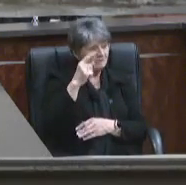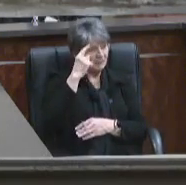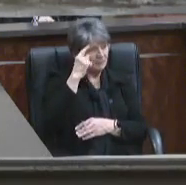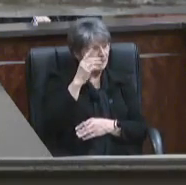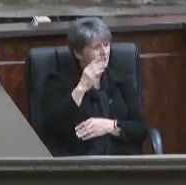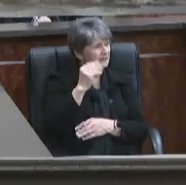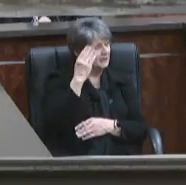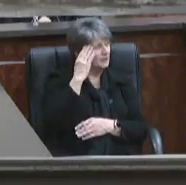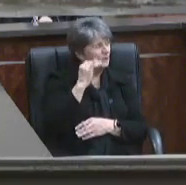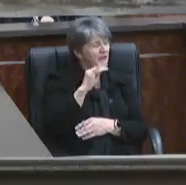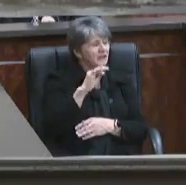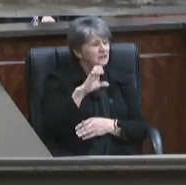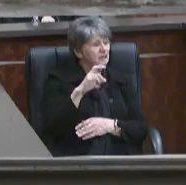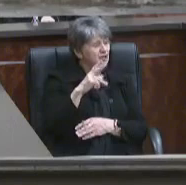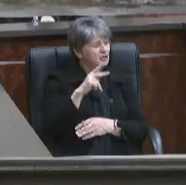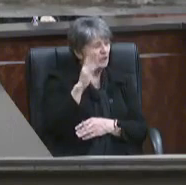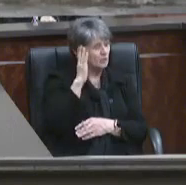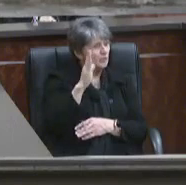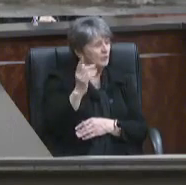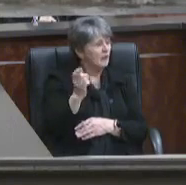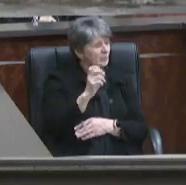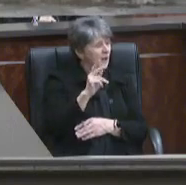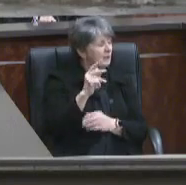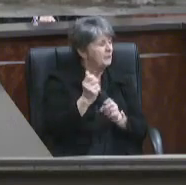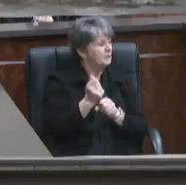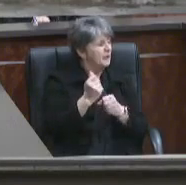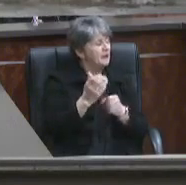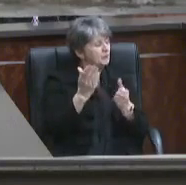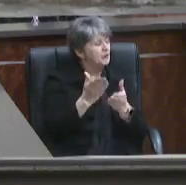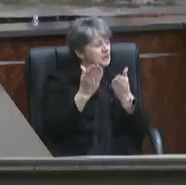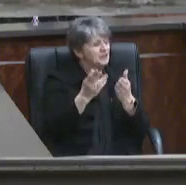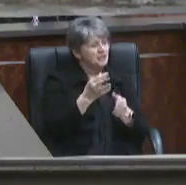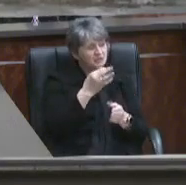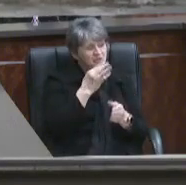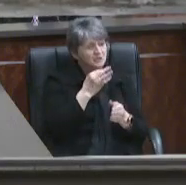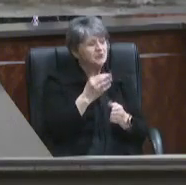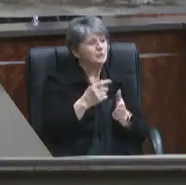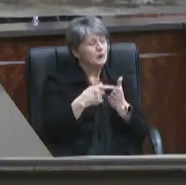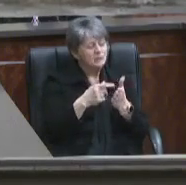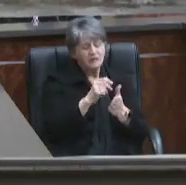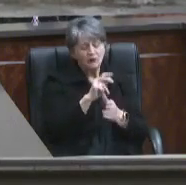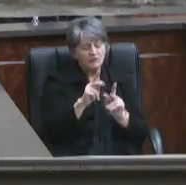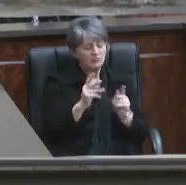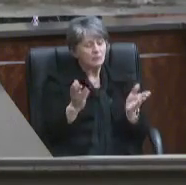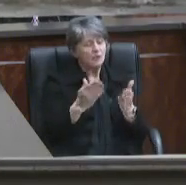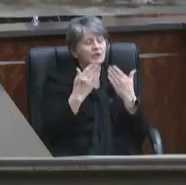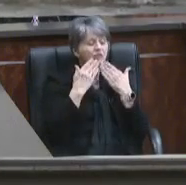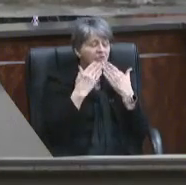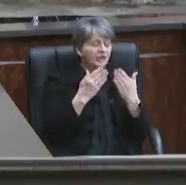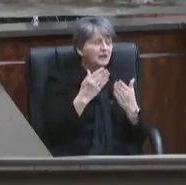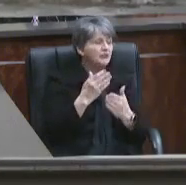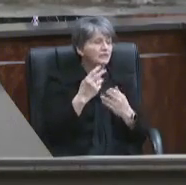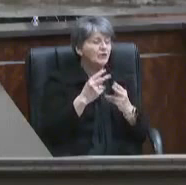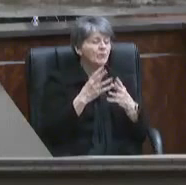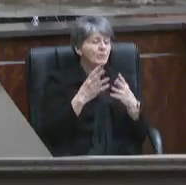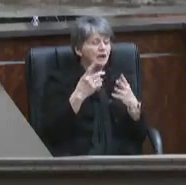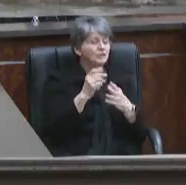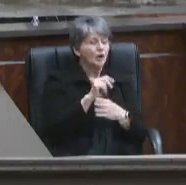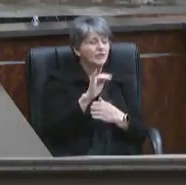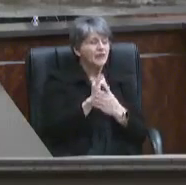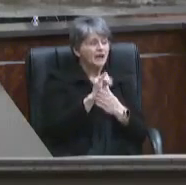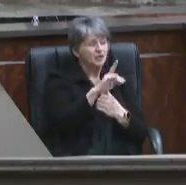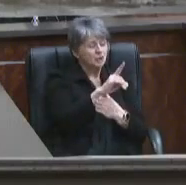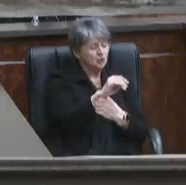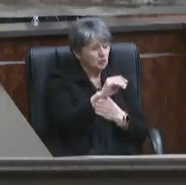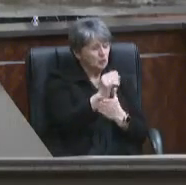up and make a presentation here shortly, but Chuck, on behalf of everyone here, thank you very much for all you do to help the city. You